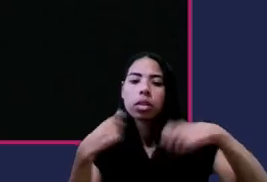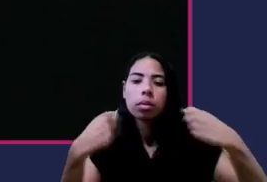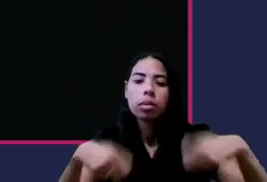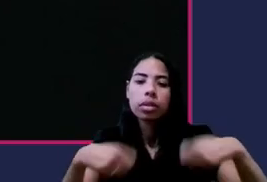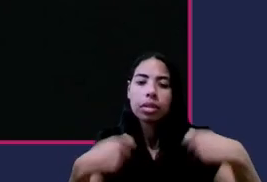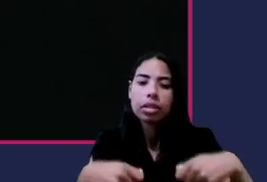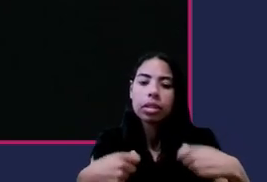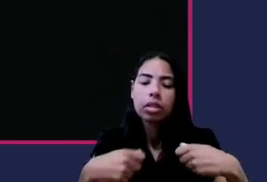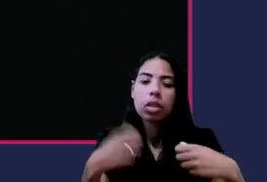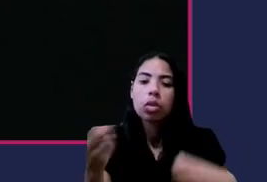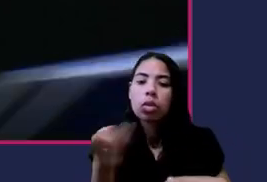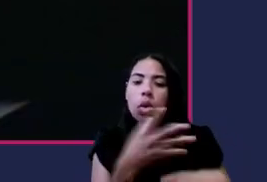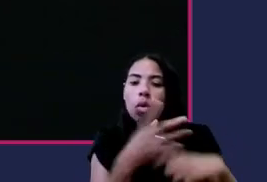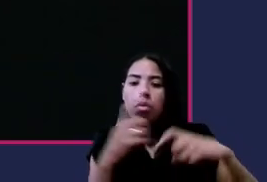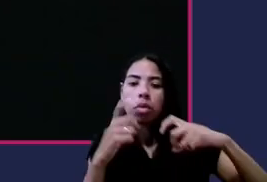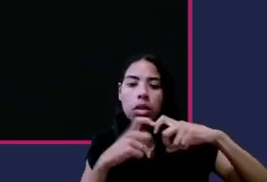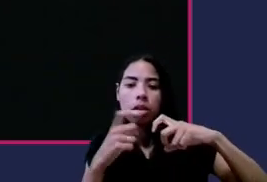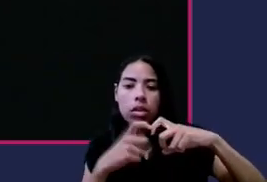required